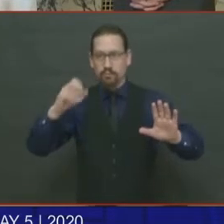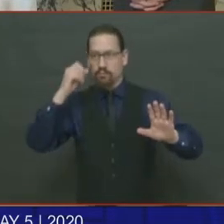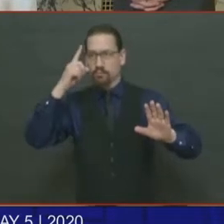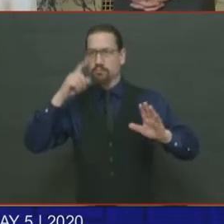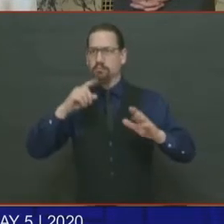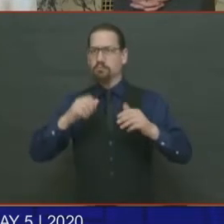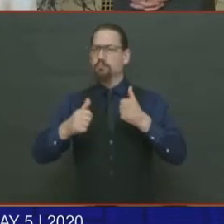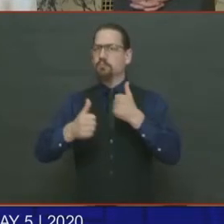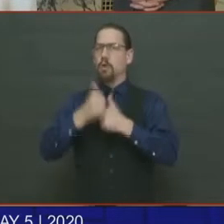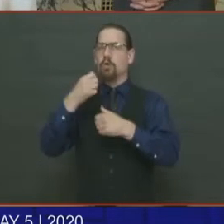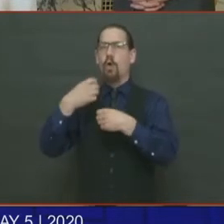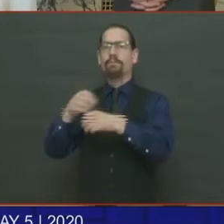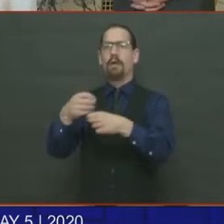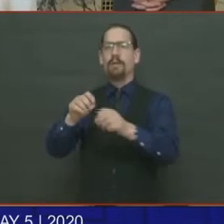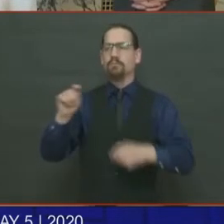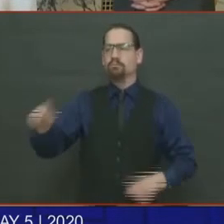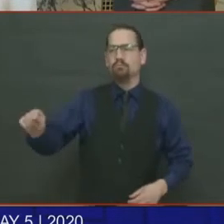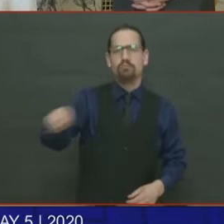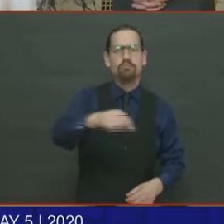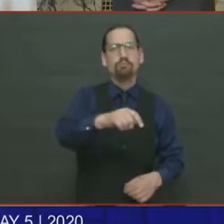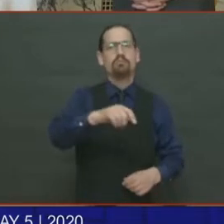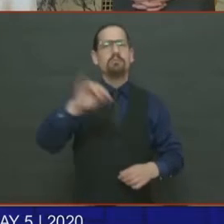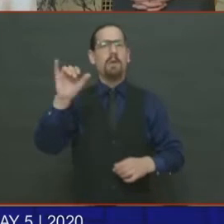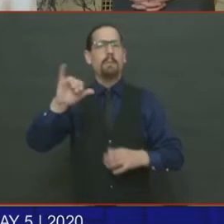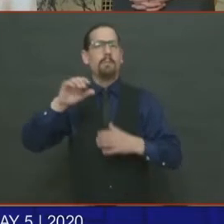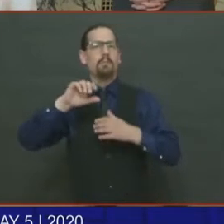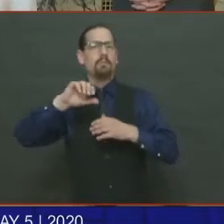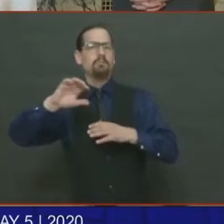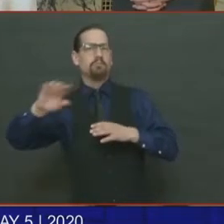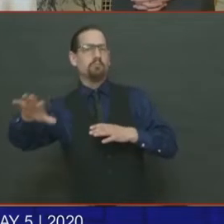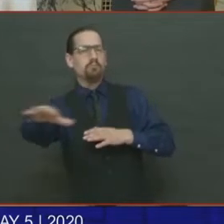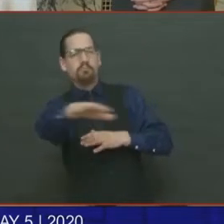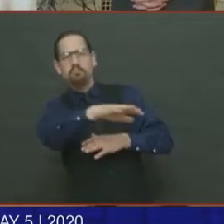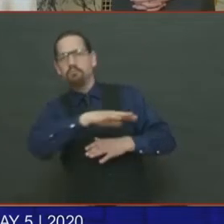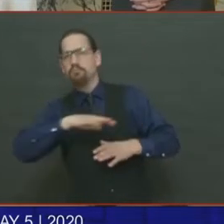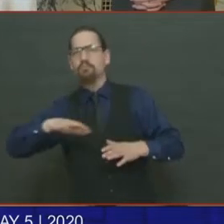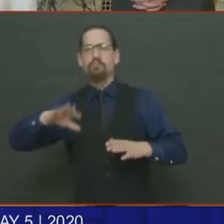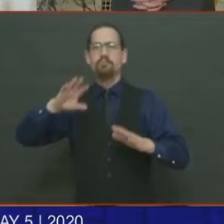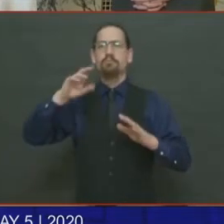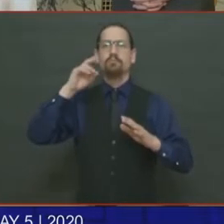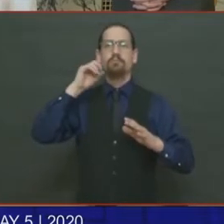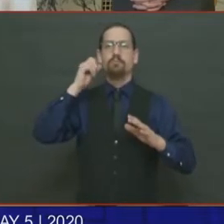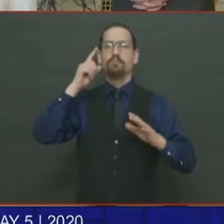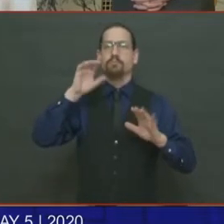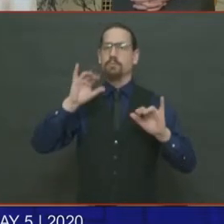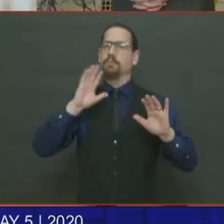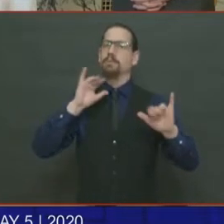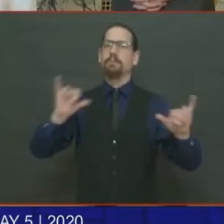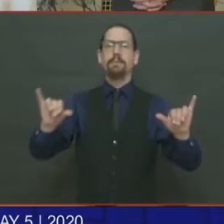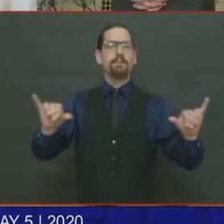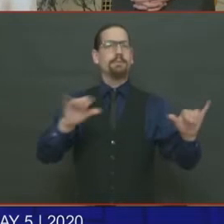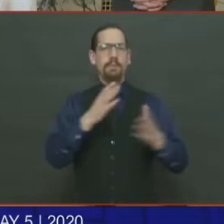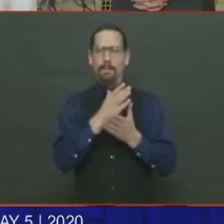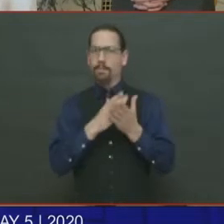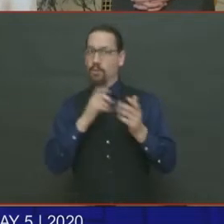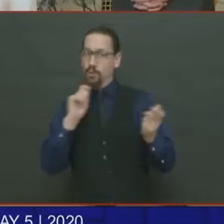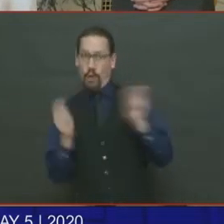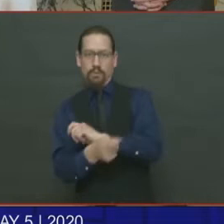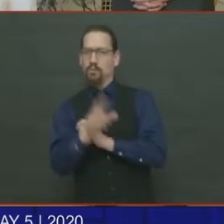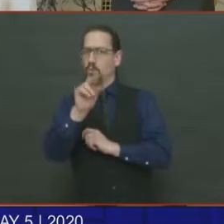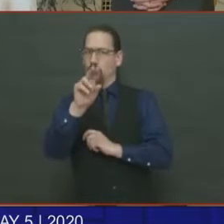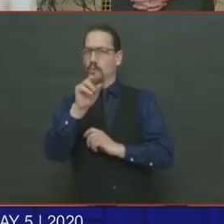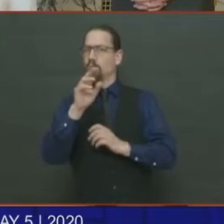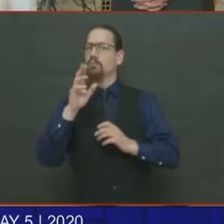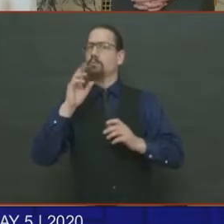employees, their life is not going to change in phase one. We've enabled thousands of people who have office jobs to work